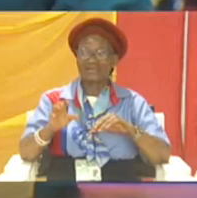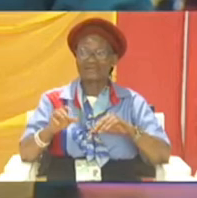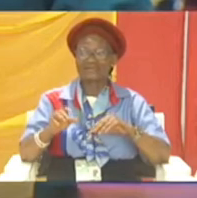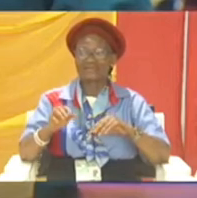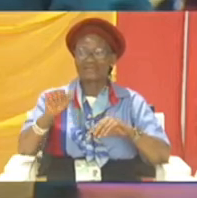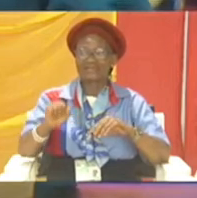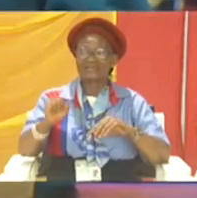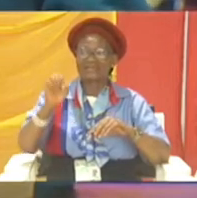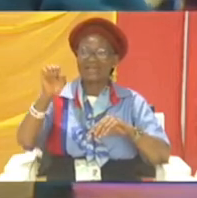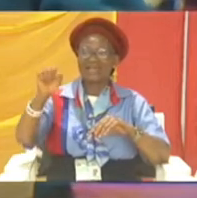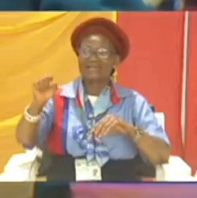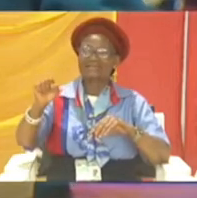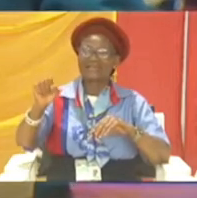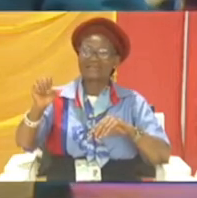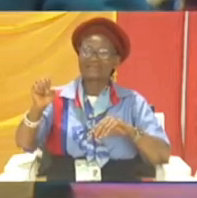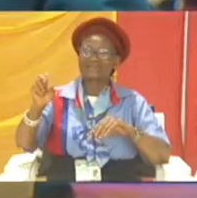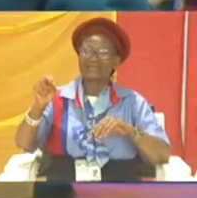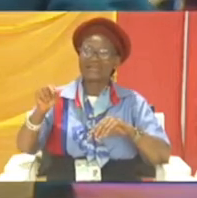ogorun marun bakan na.